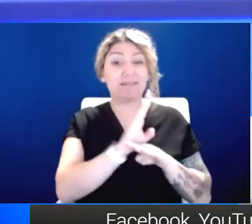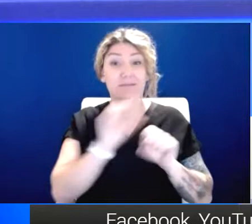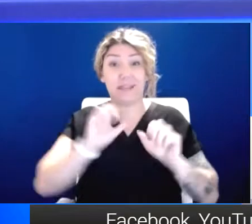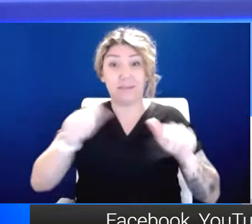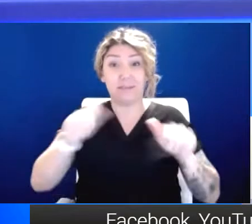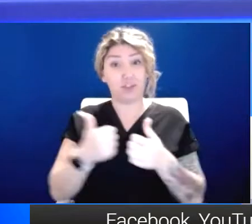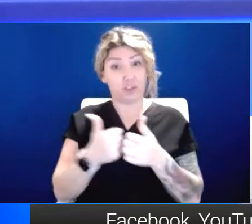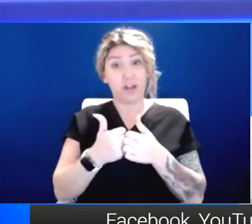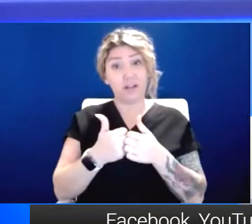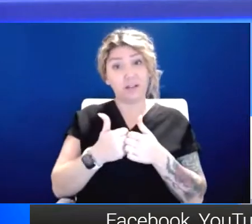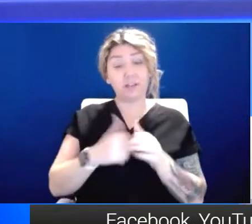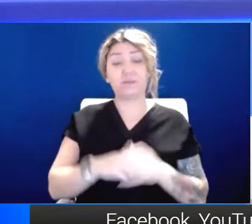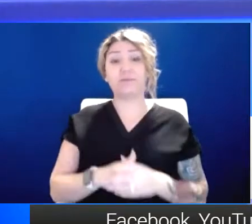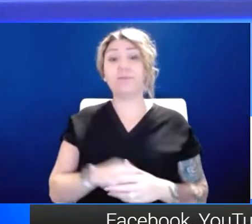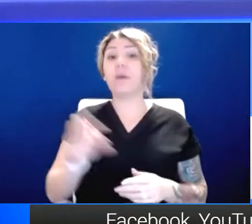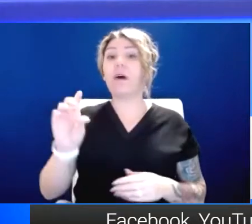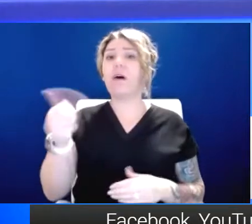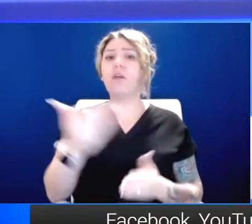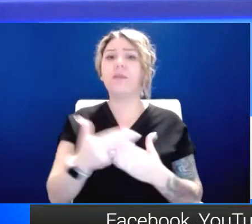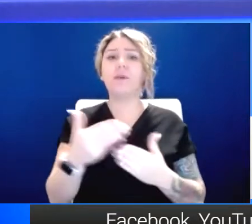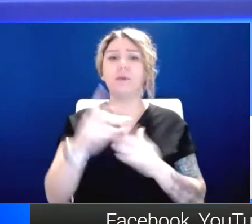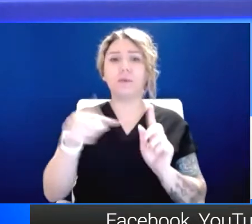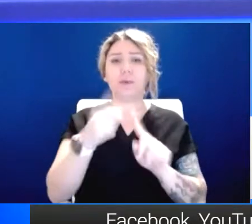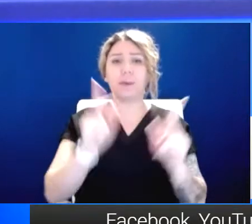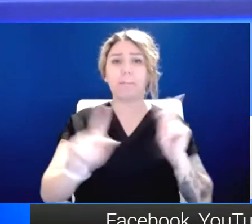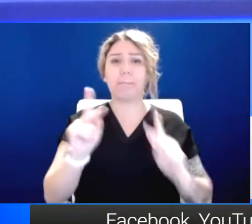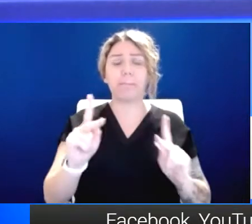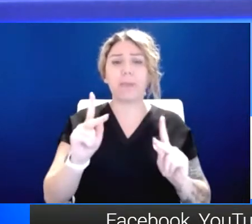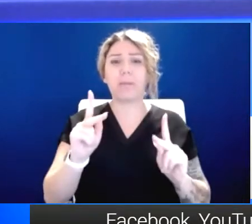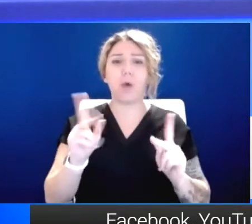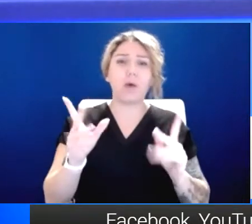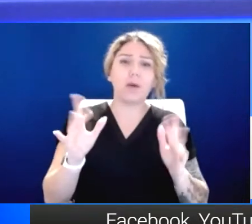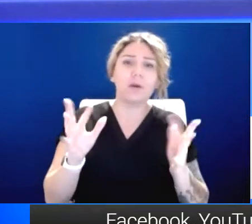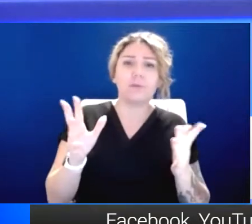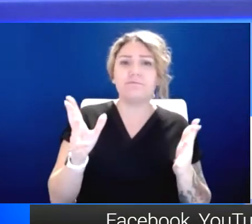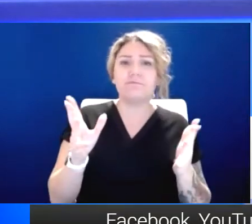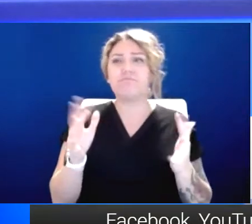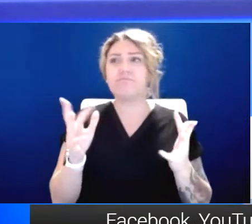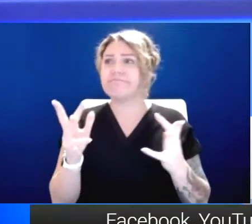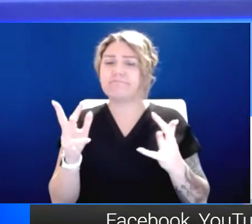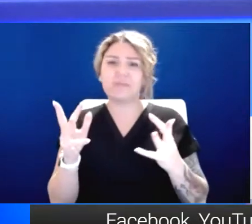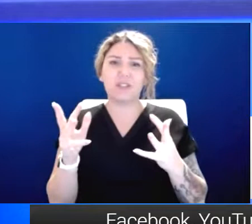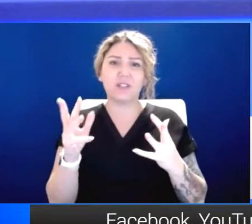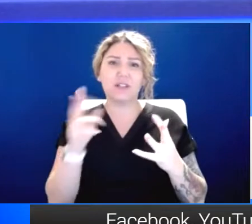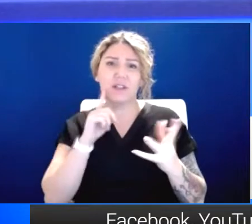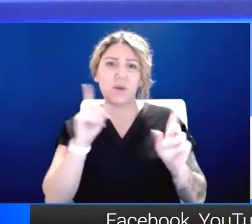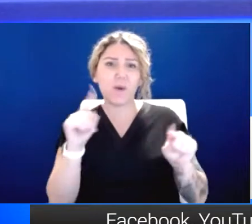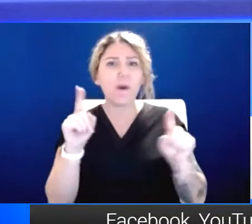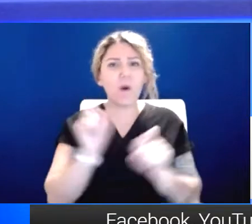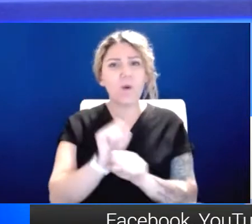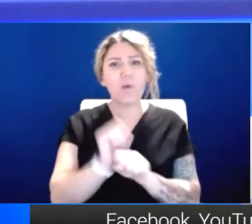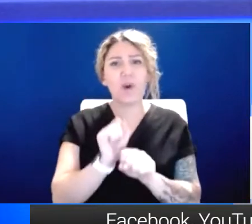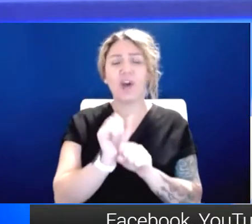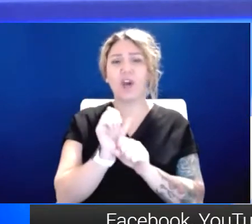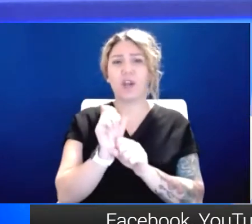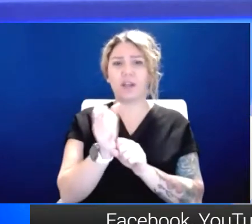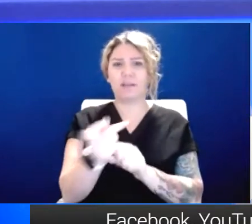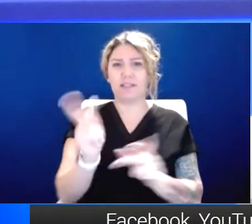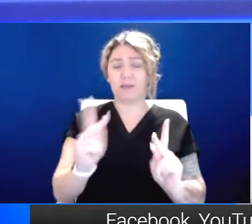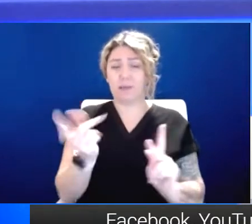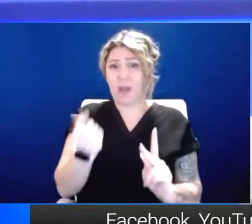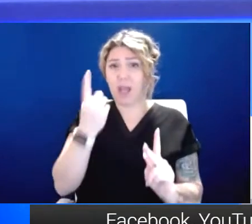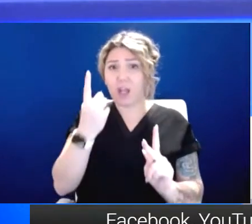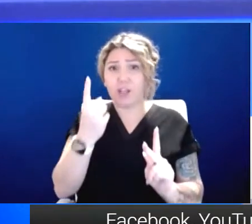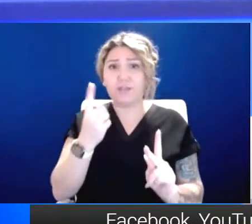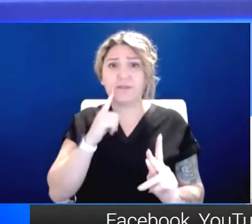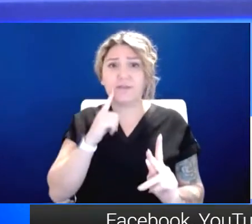the other thing is when these people go talk to their people at work, it's very difficult for some people to understand that such a young person